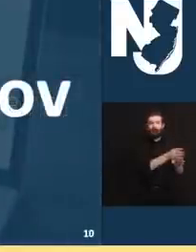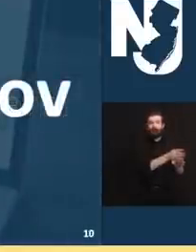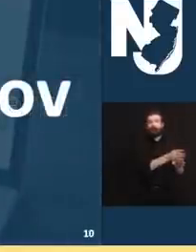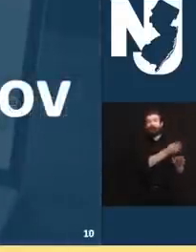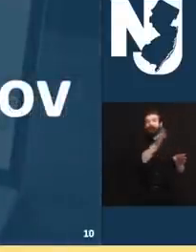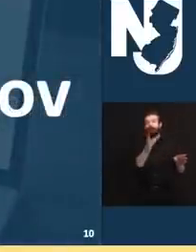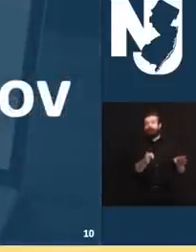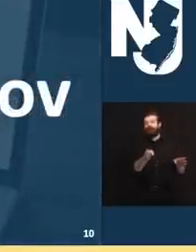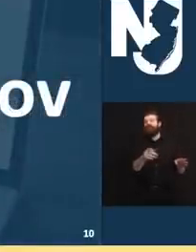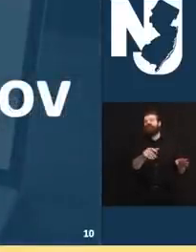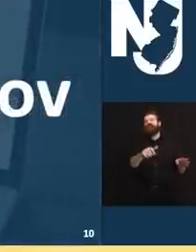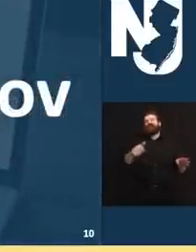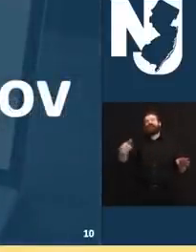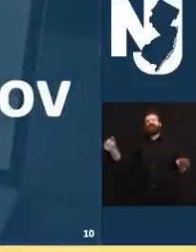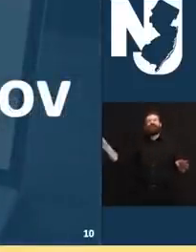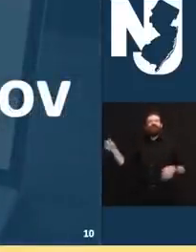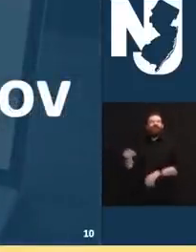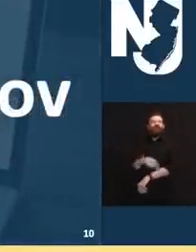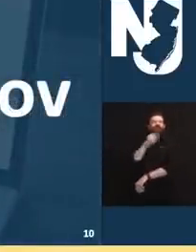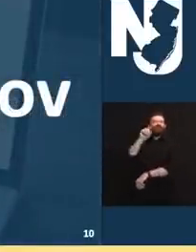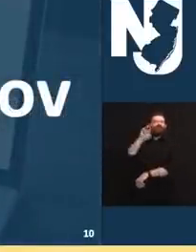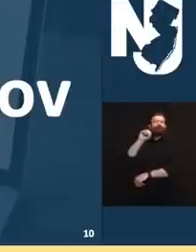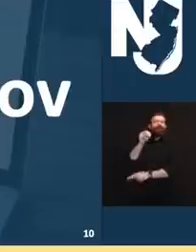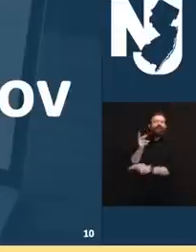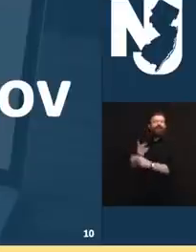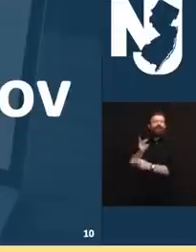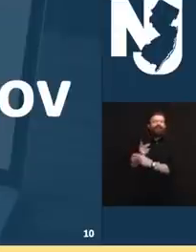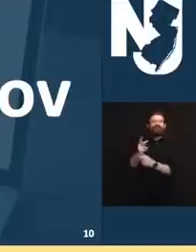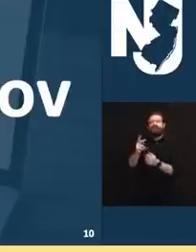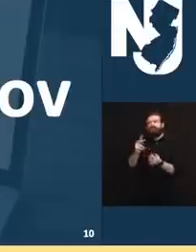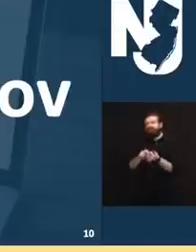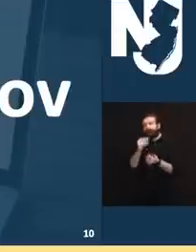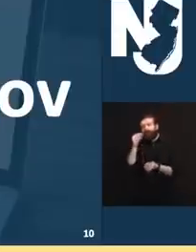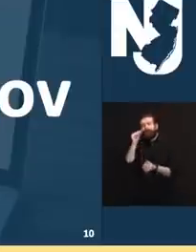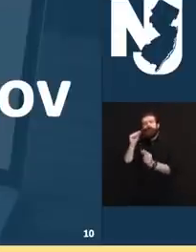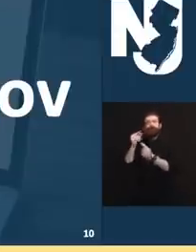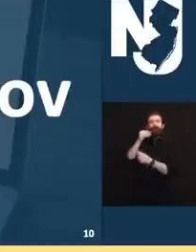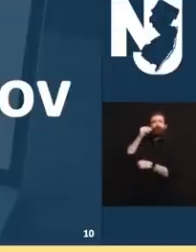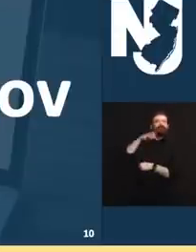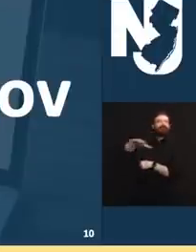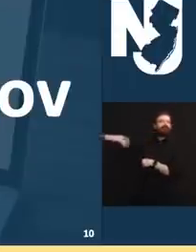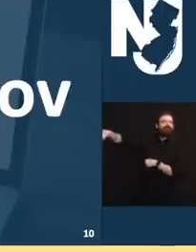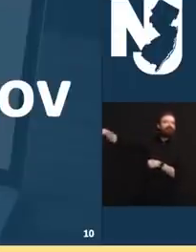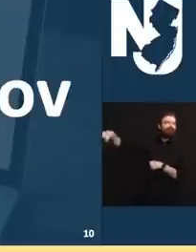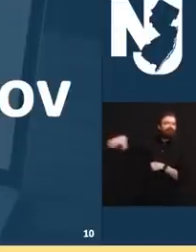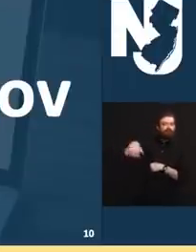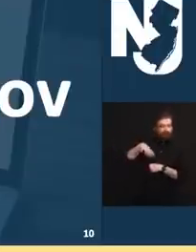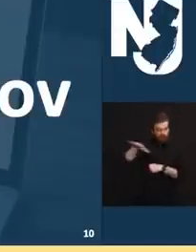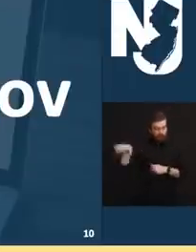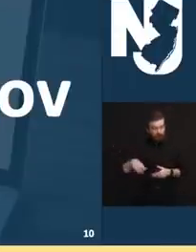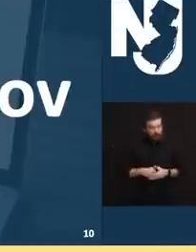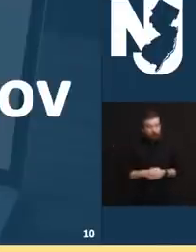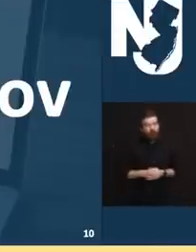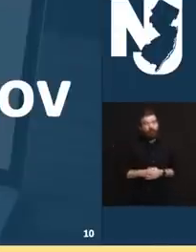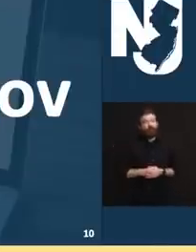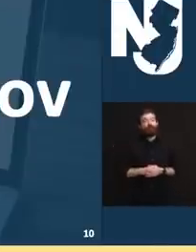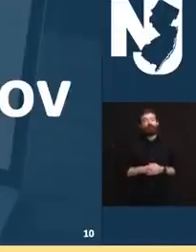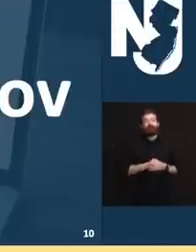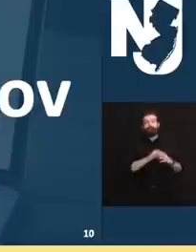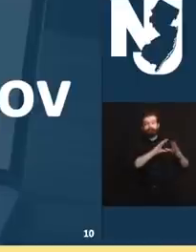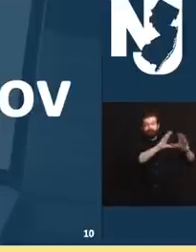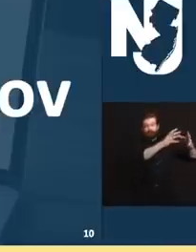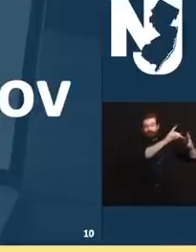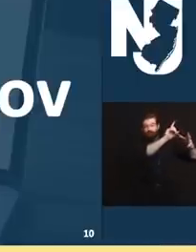Suffice it to say, as each successive group of New Jerseyans becomes eligible to be vaccinated, as we move from 1A